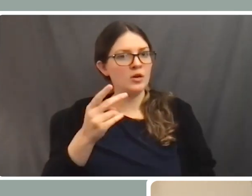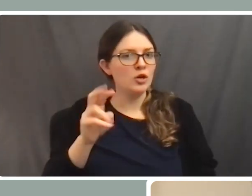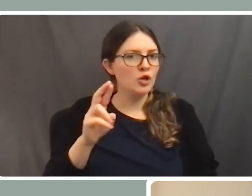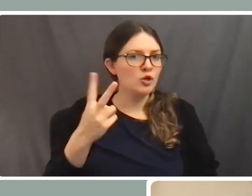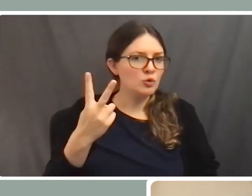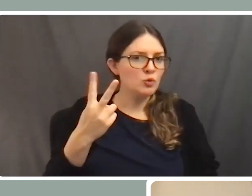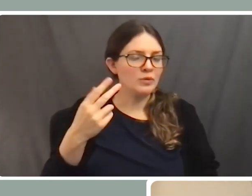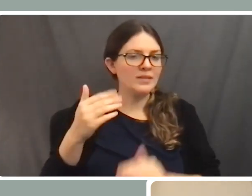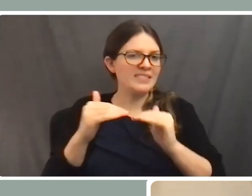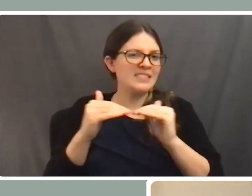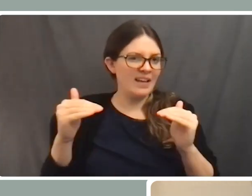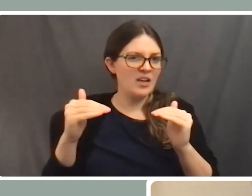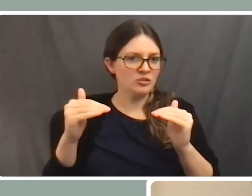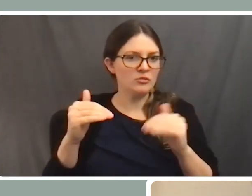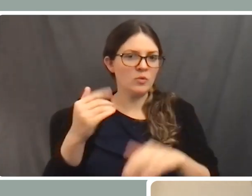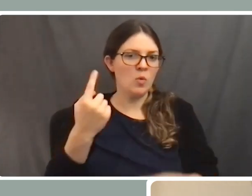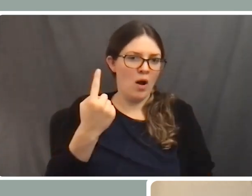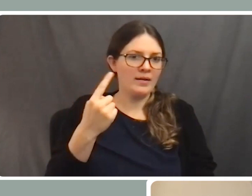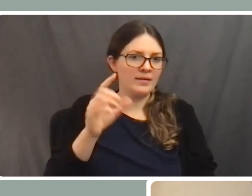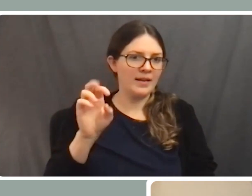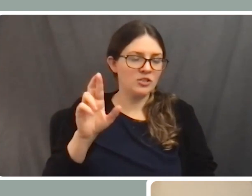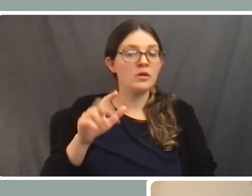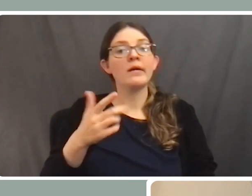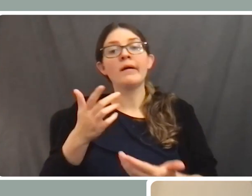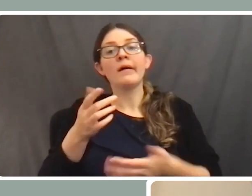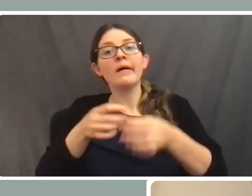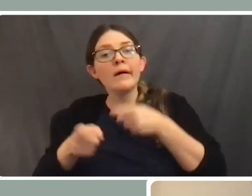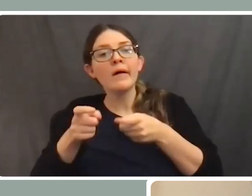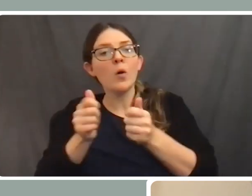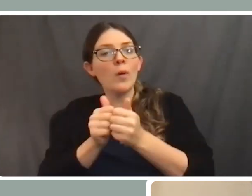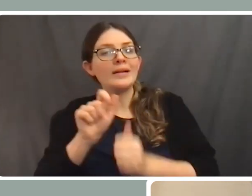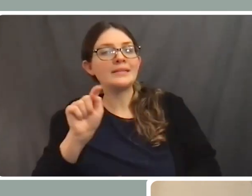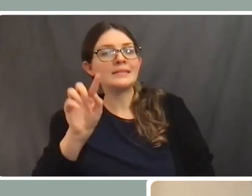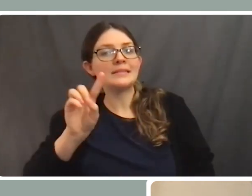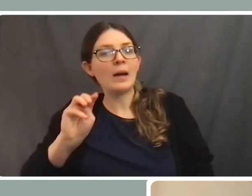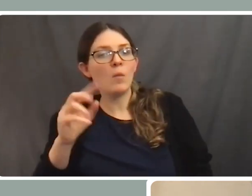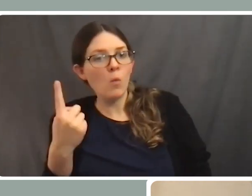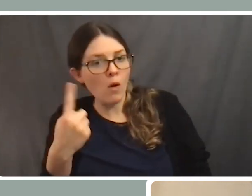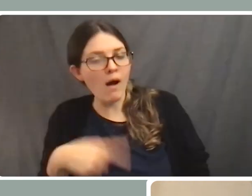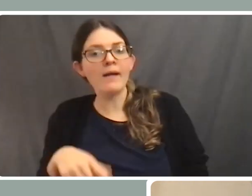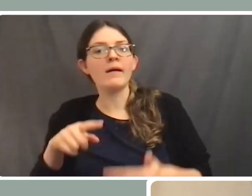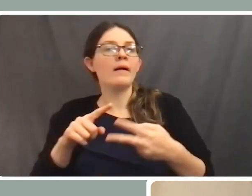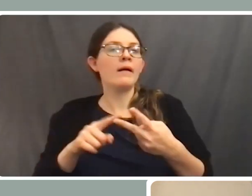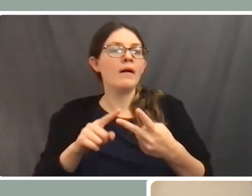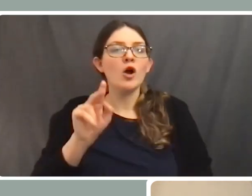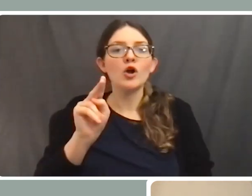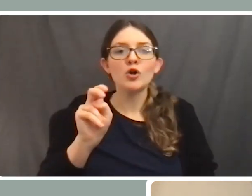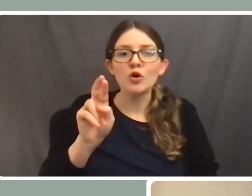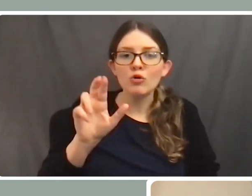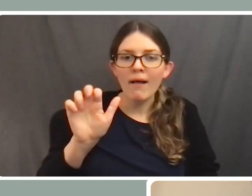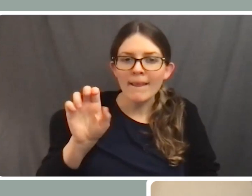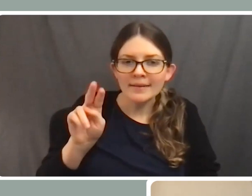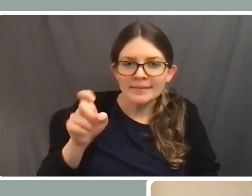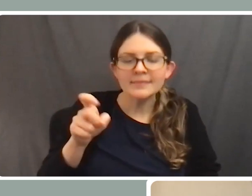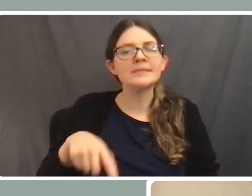instead of just Herceptin and Perjeta, you use Kadcyla or TDM1, or you add the drug Neratinib or Nerlynx